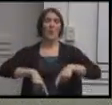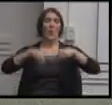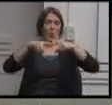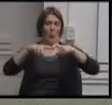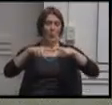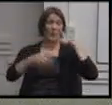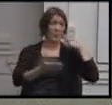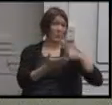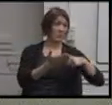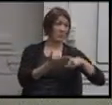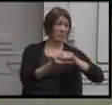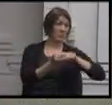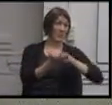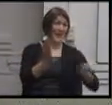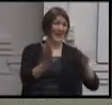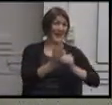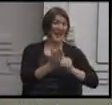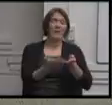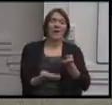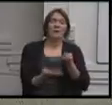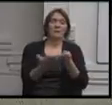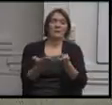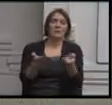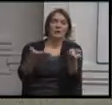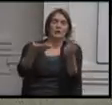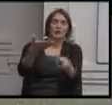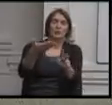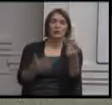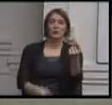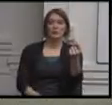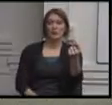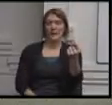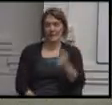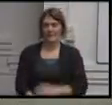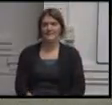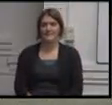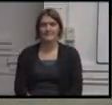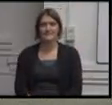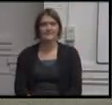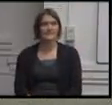12/16 that motion. Patrick, if you can